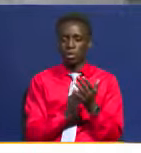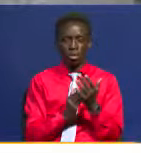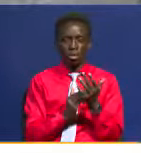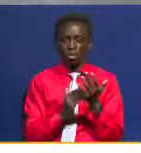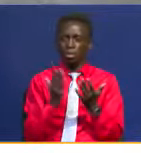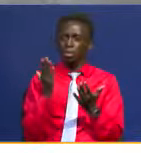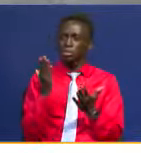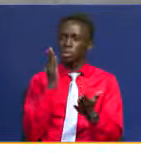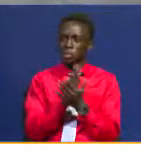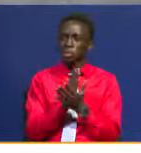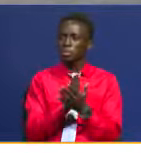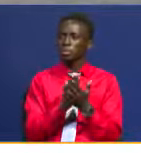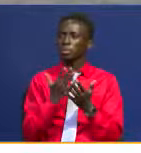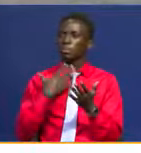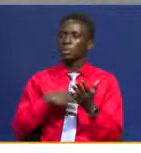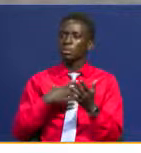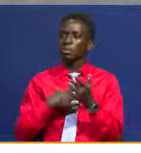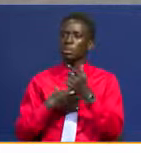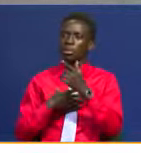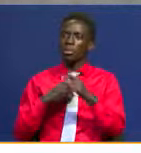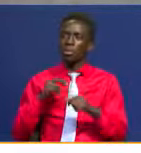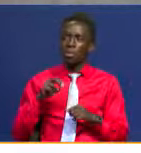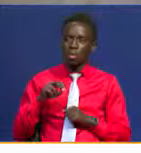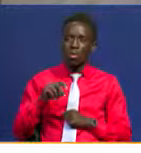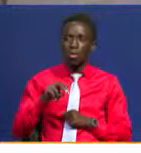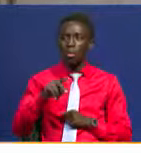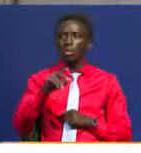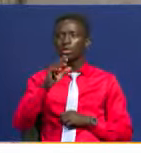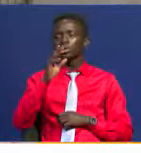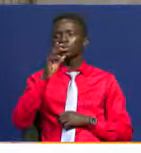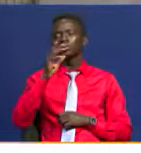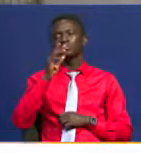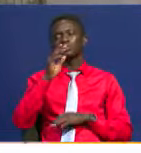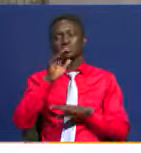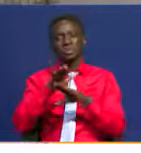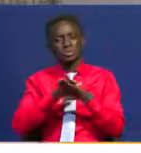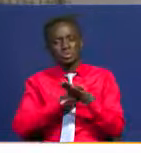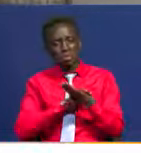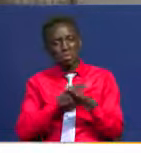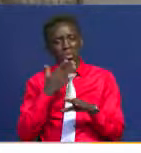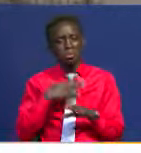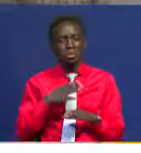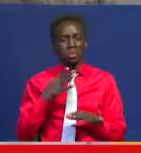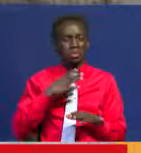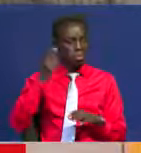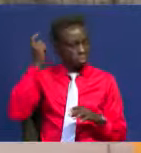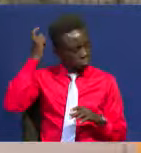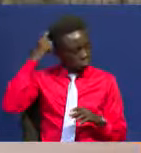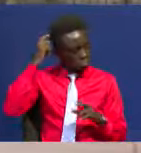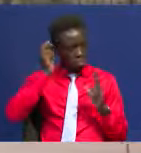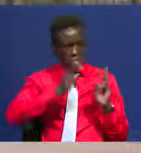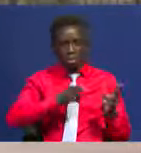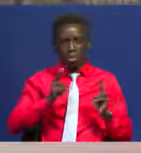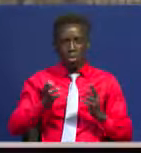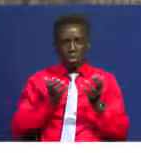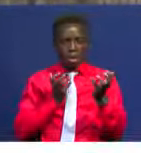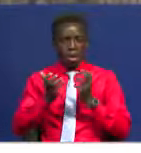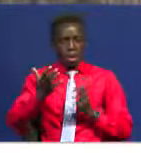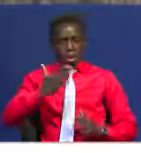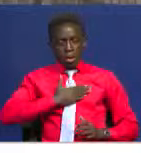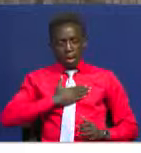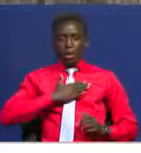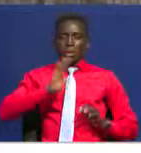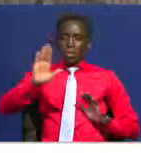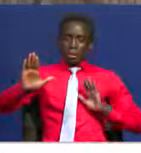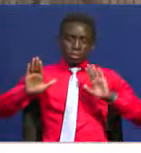It's cold. People are just walking very slowly here. People are minding their own business. You can see a part of the